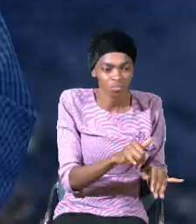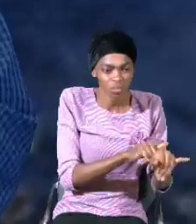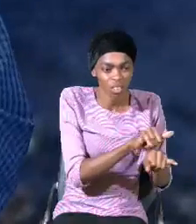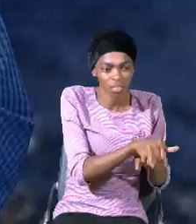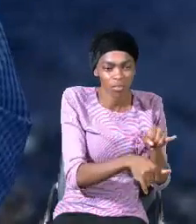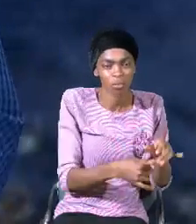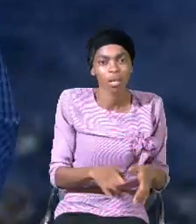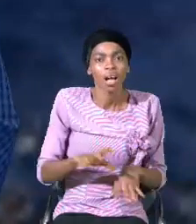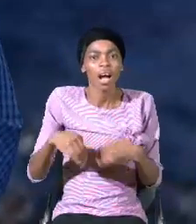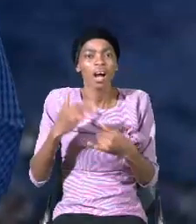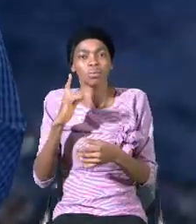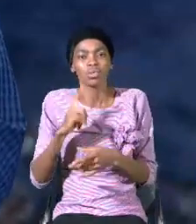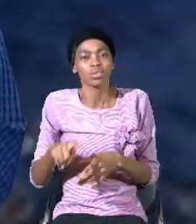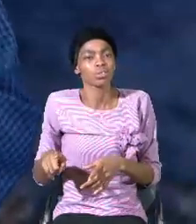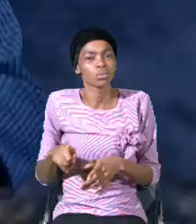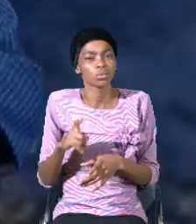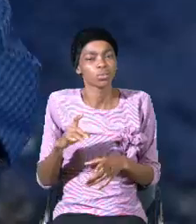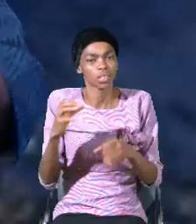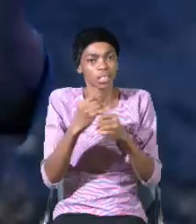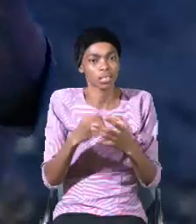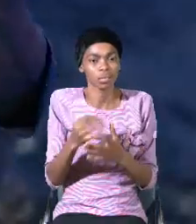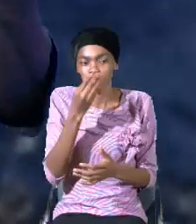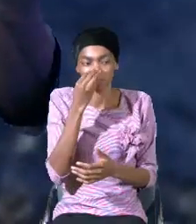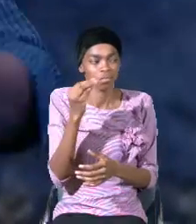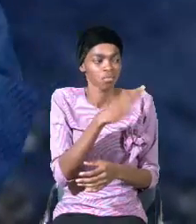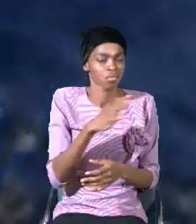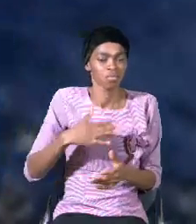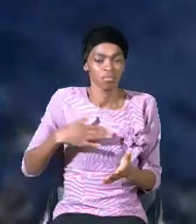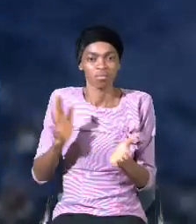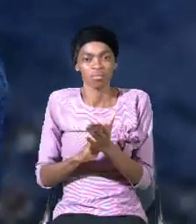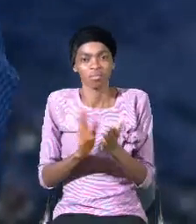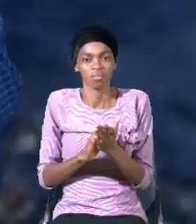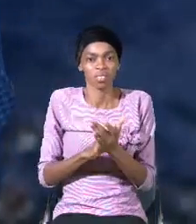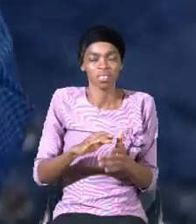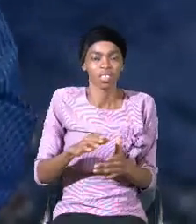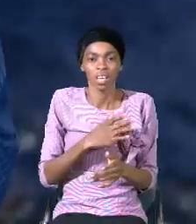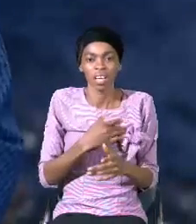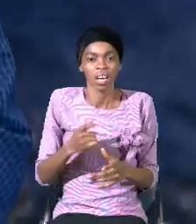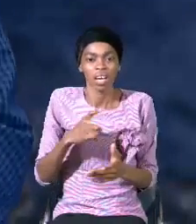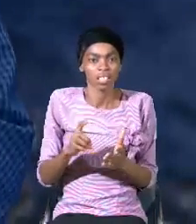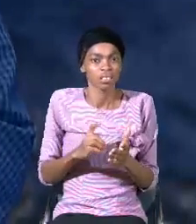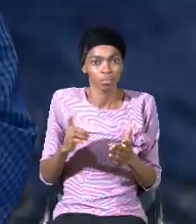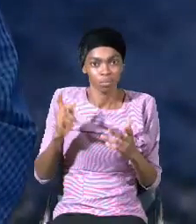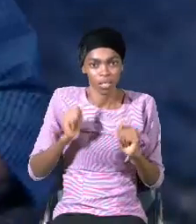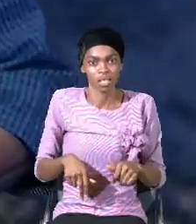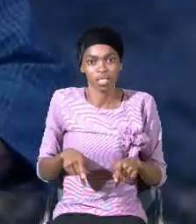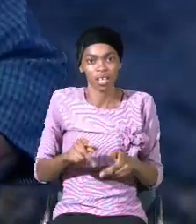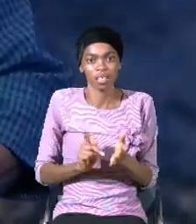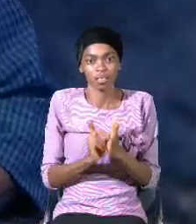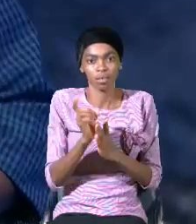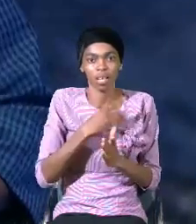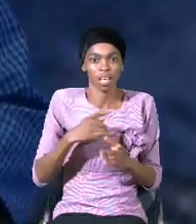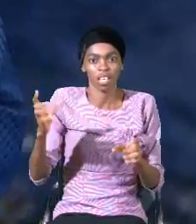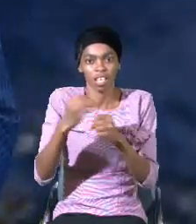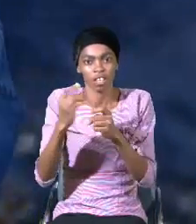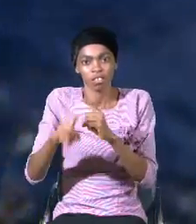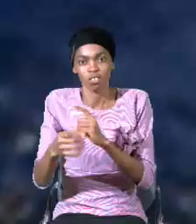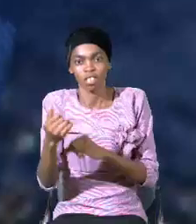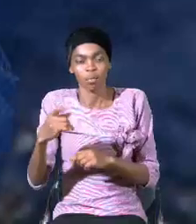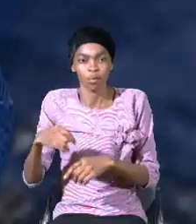get that? Abandon education. Abandon personal development. And get to other people. Get what they